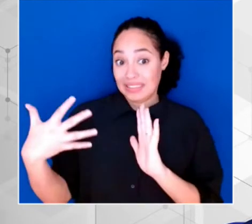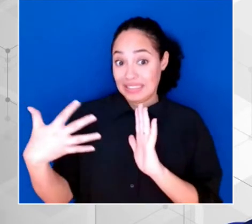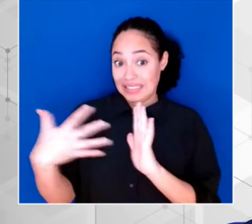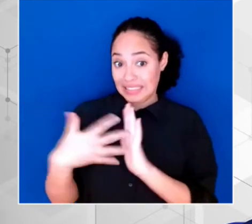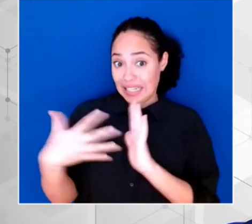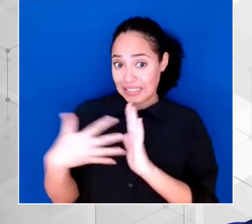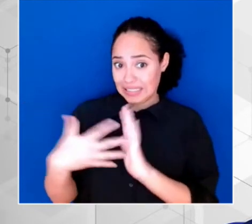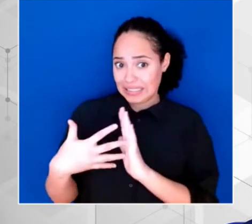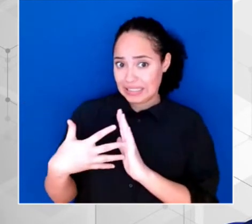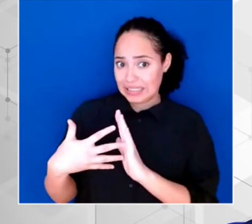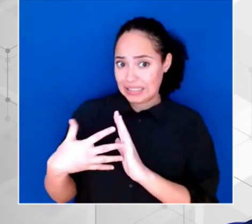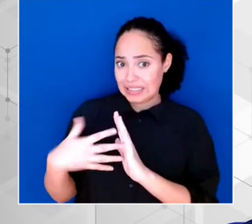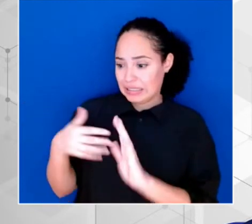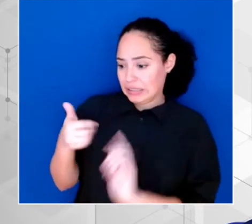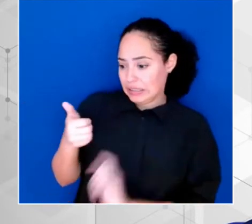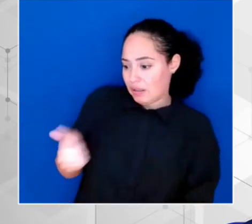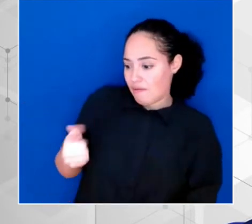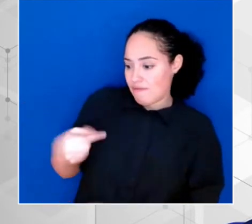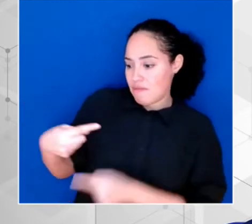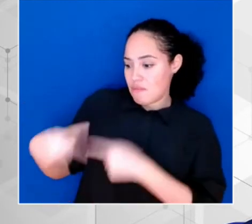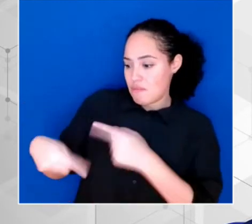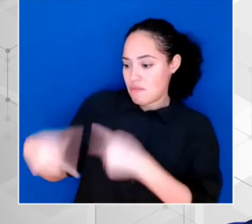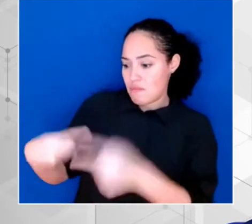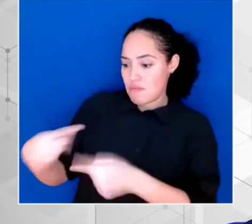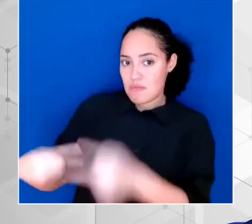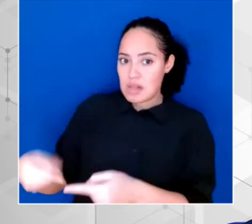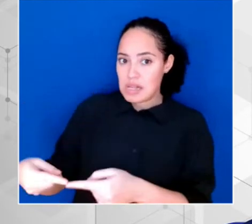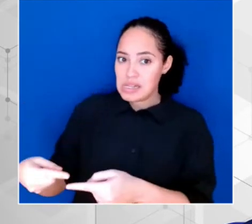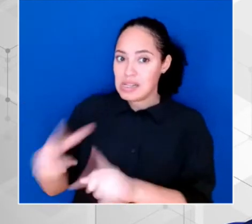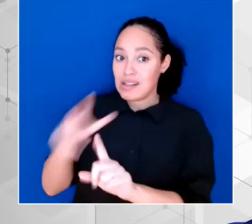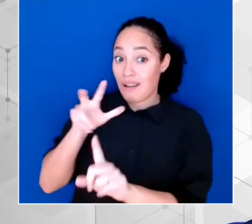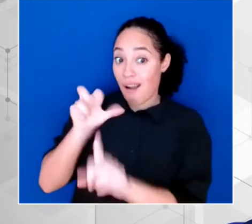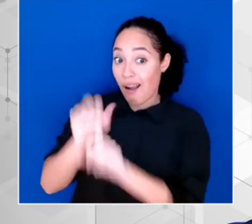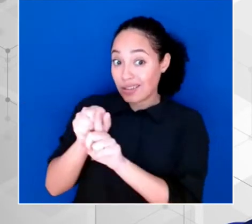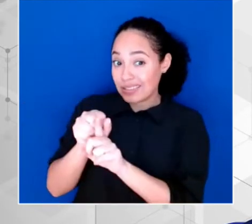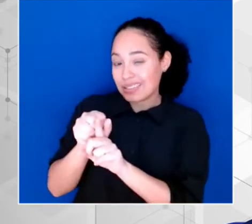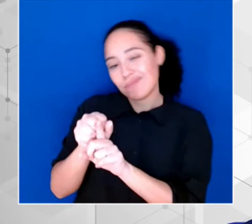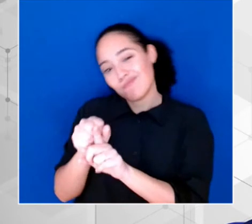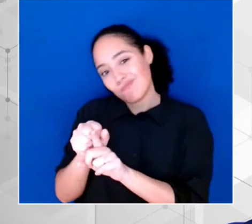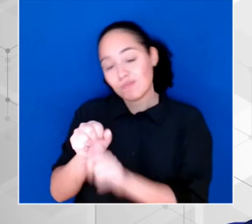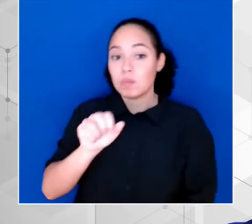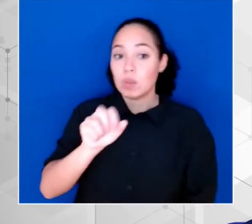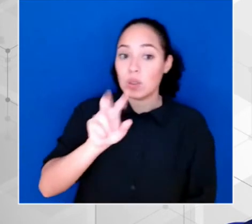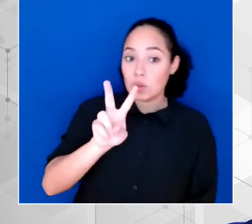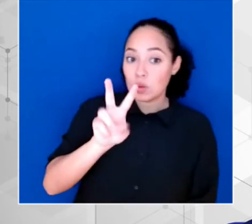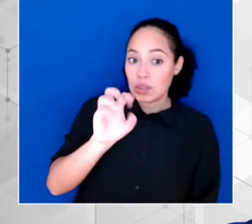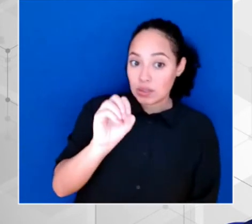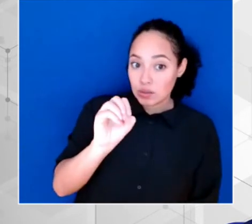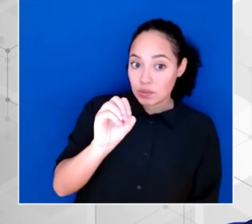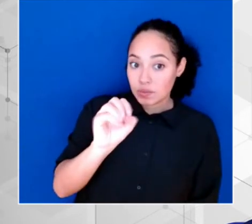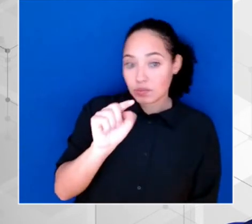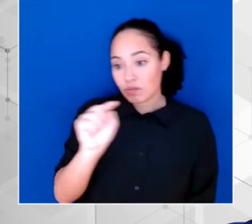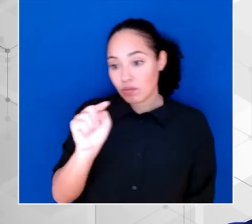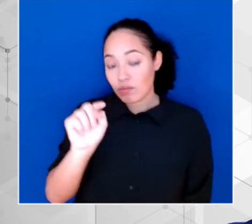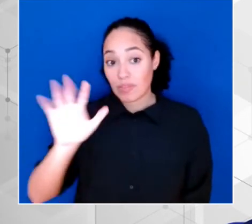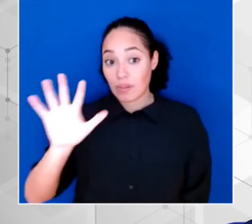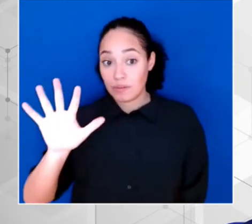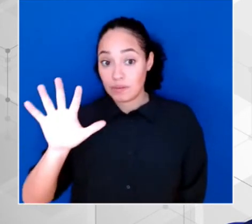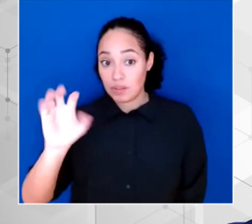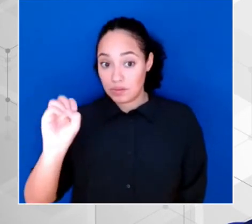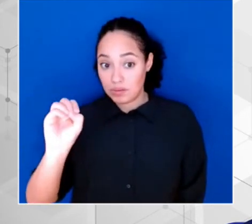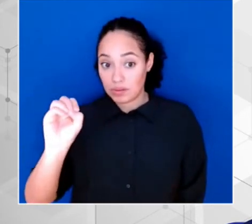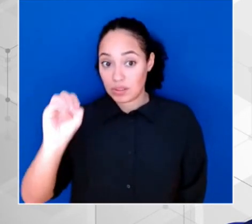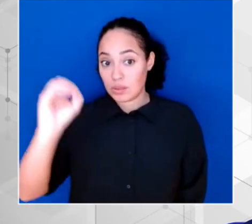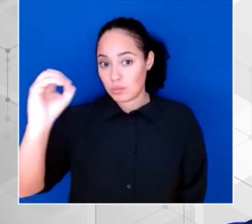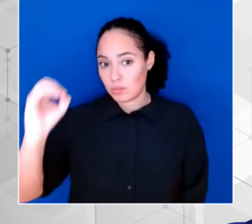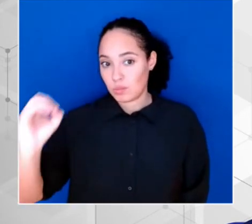20 to 50% of all accessibility issues that we have in our websites. And the big recommendation